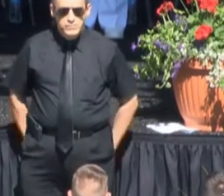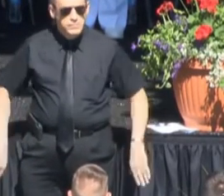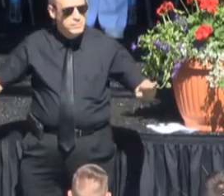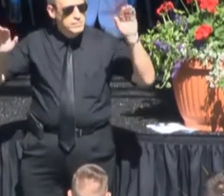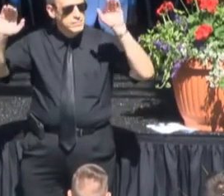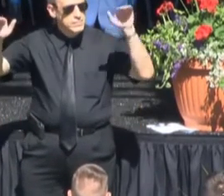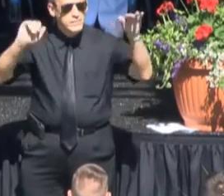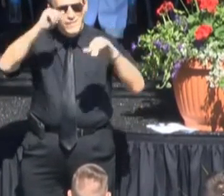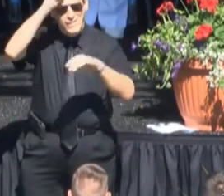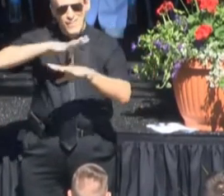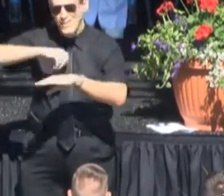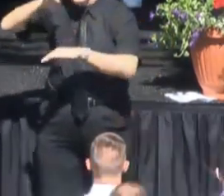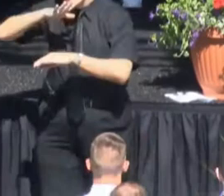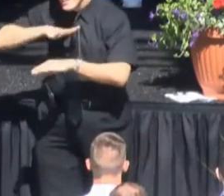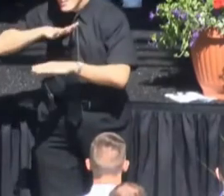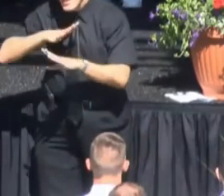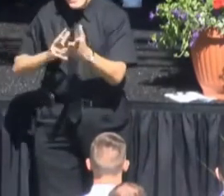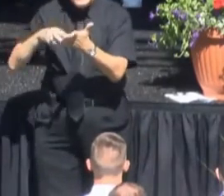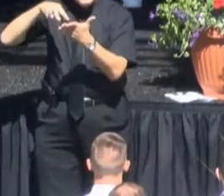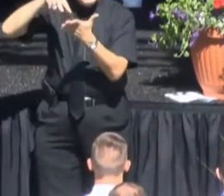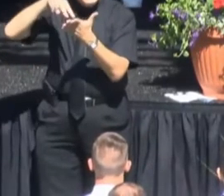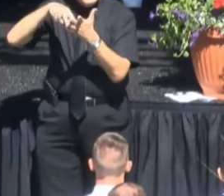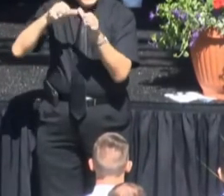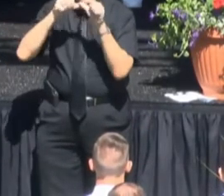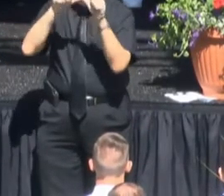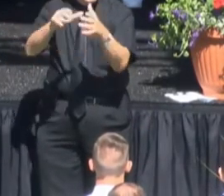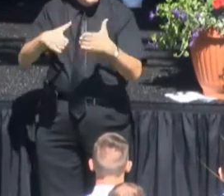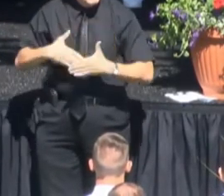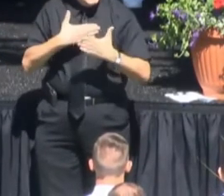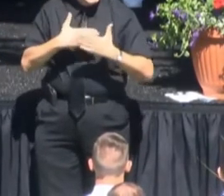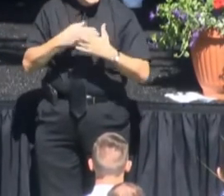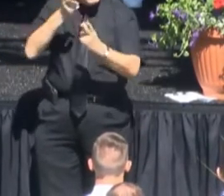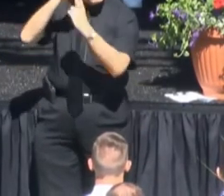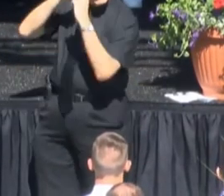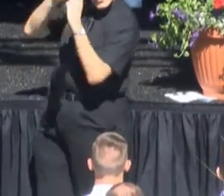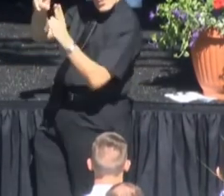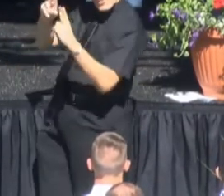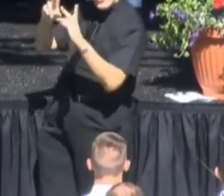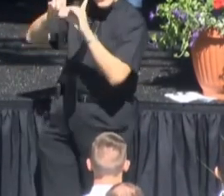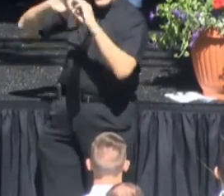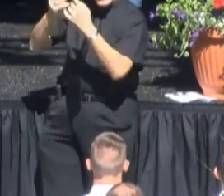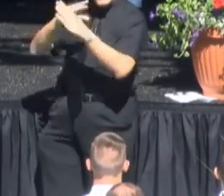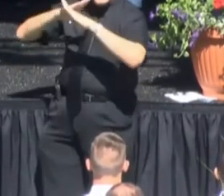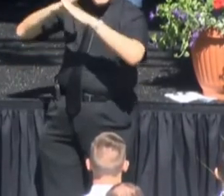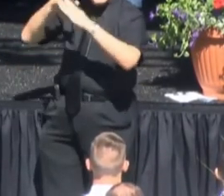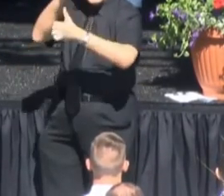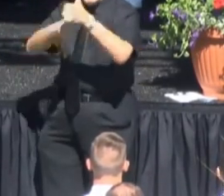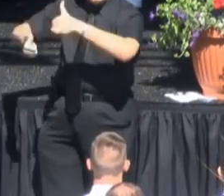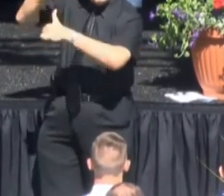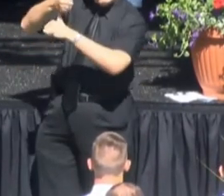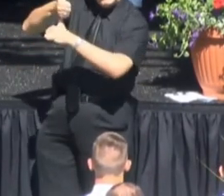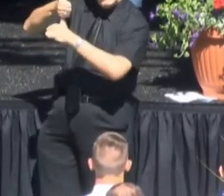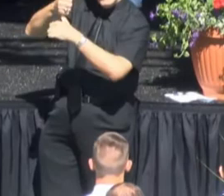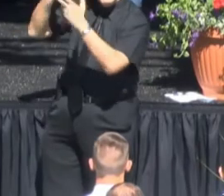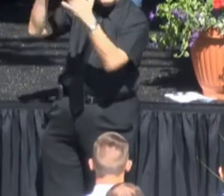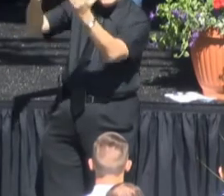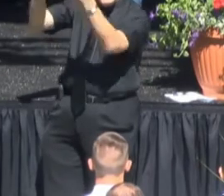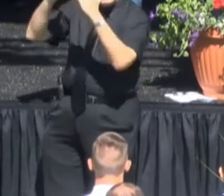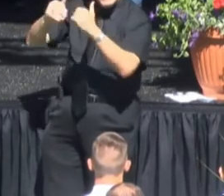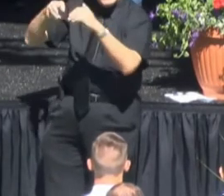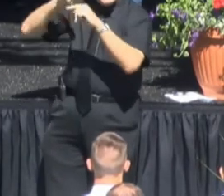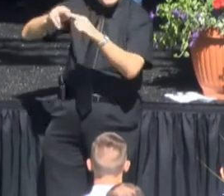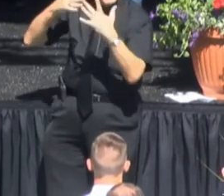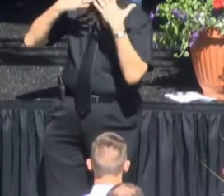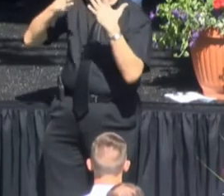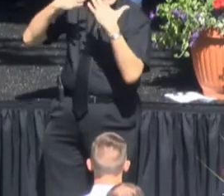Ladies and gentlemen, please remain standing for honors to the Secretary of Defense and remain standing for our national anthem,